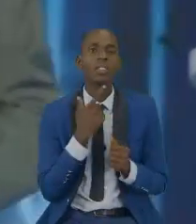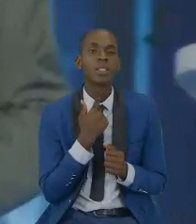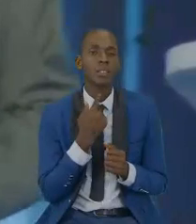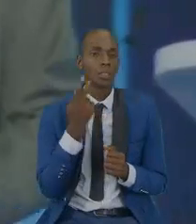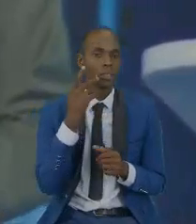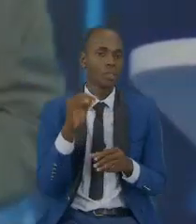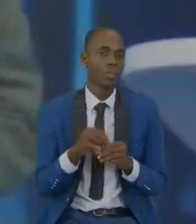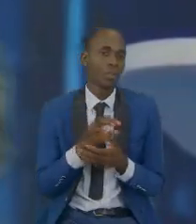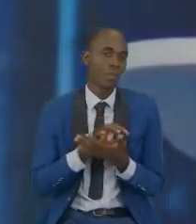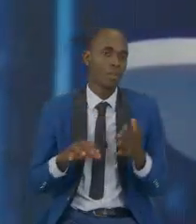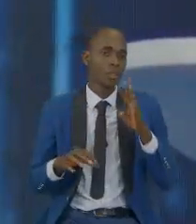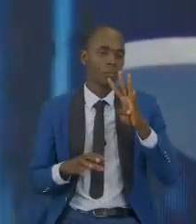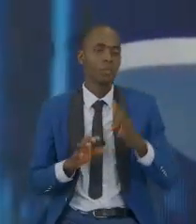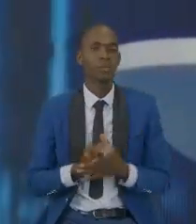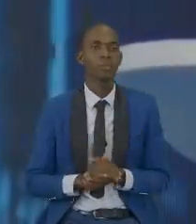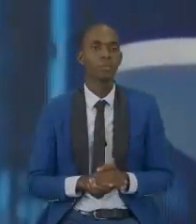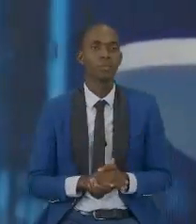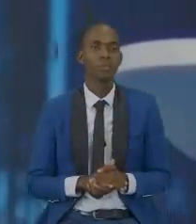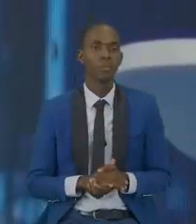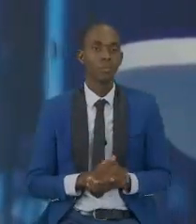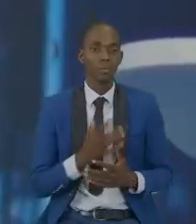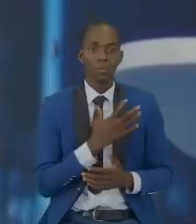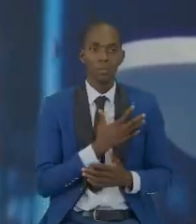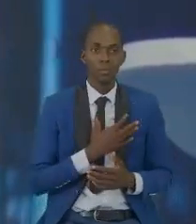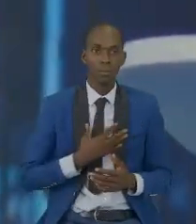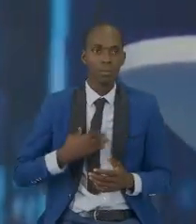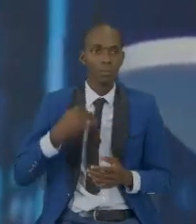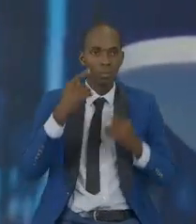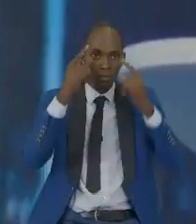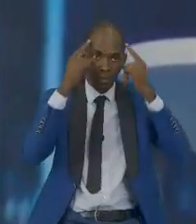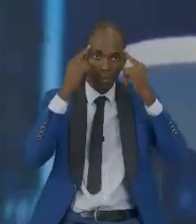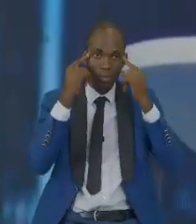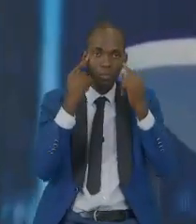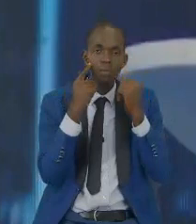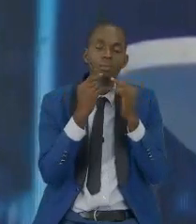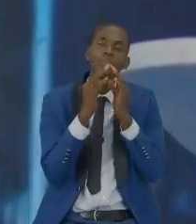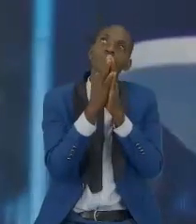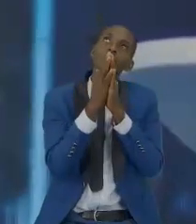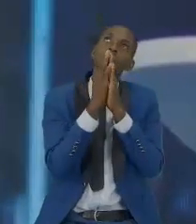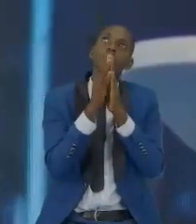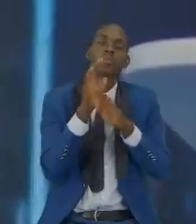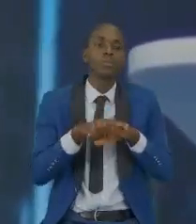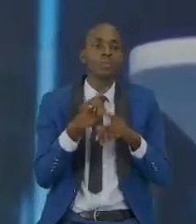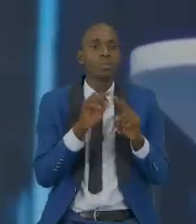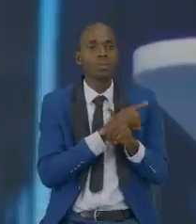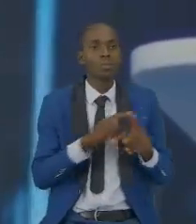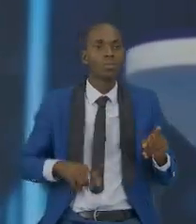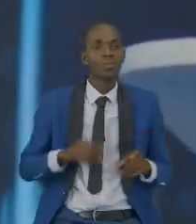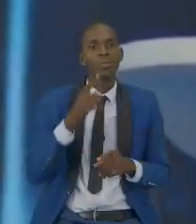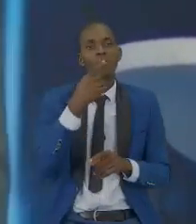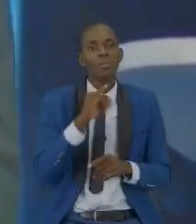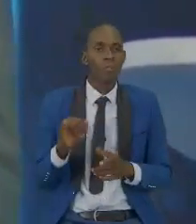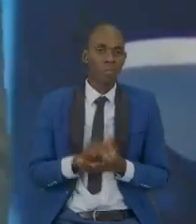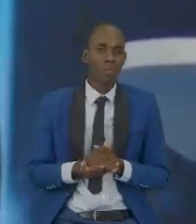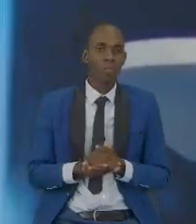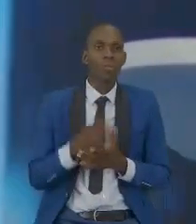4, we're told, and Moses cried unto the Lord, saying, what